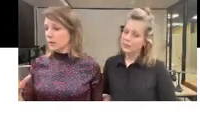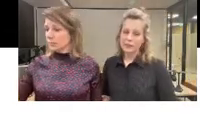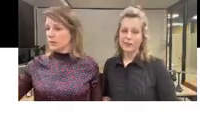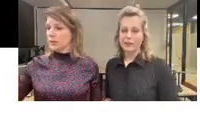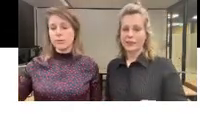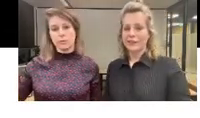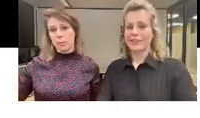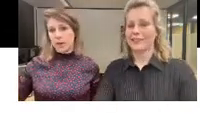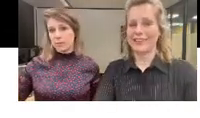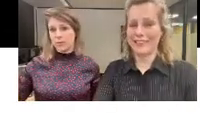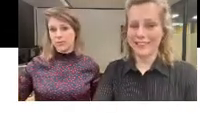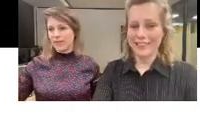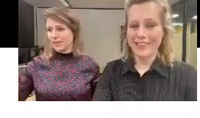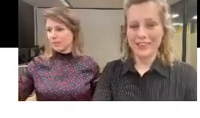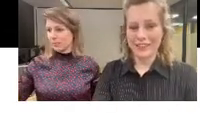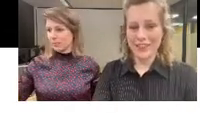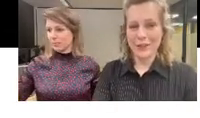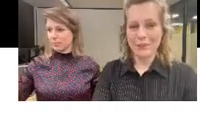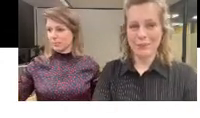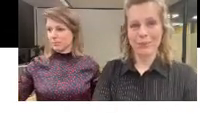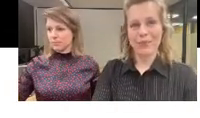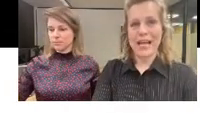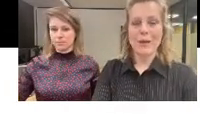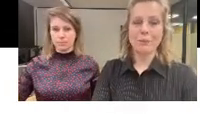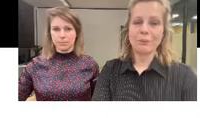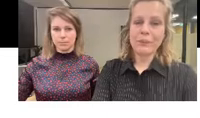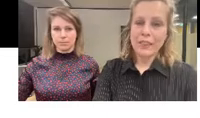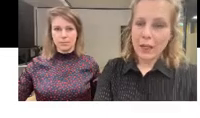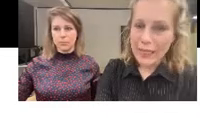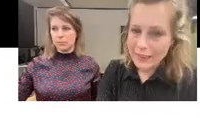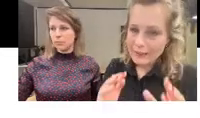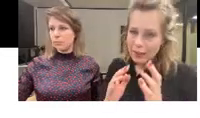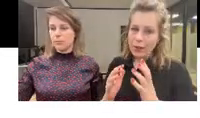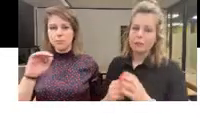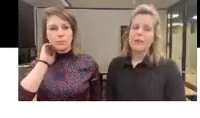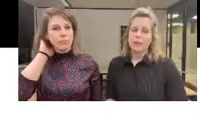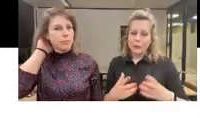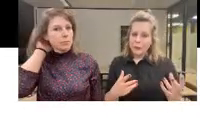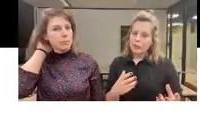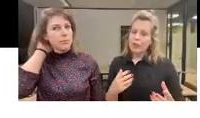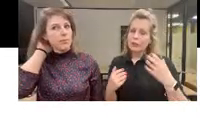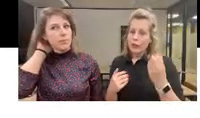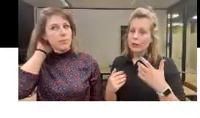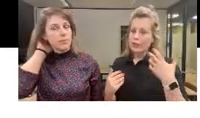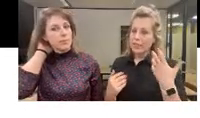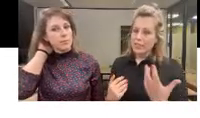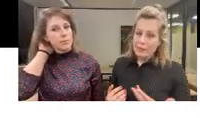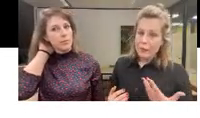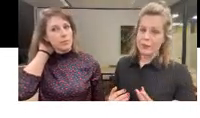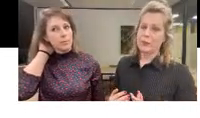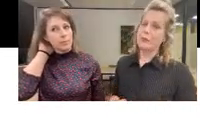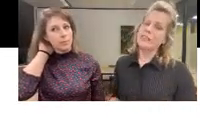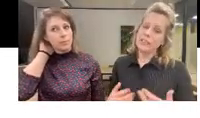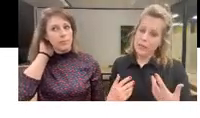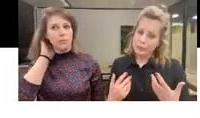No dropout. Yes. So now, okay, so the results show a